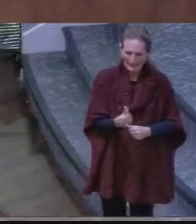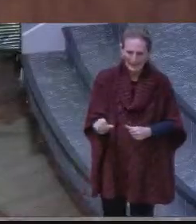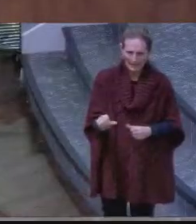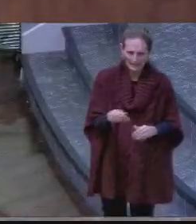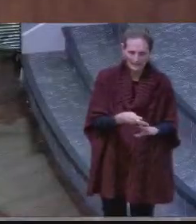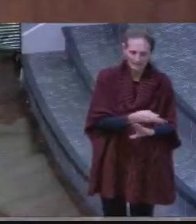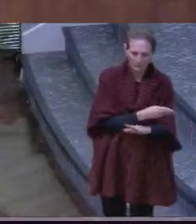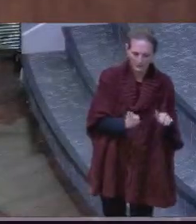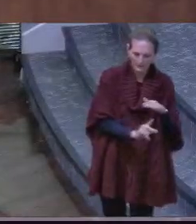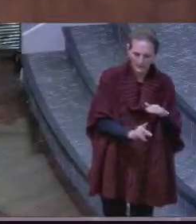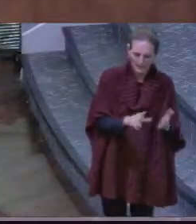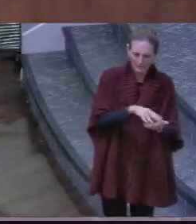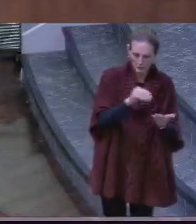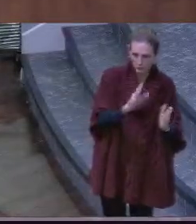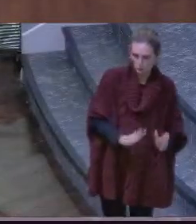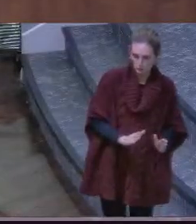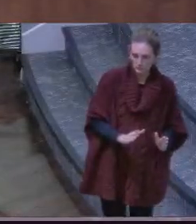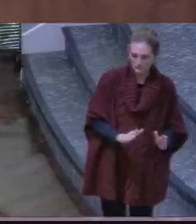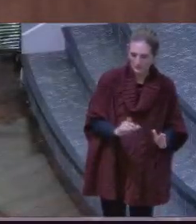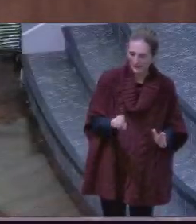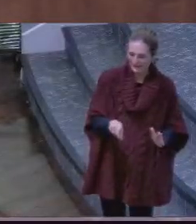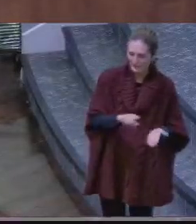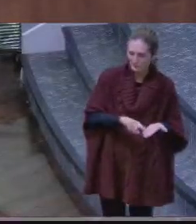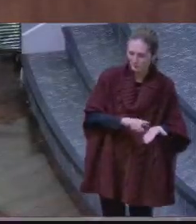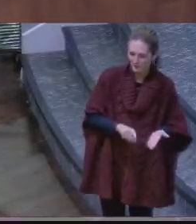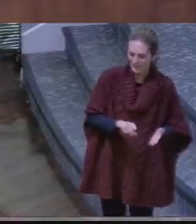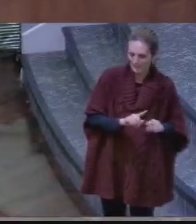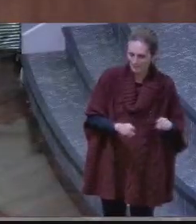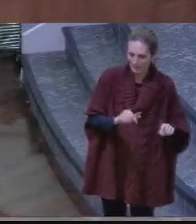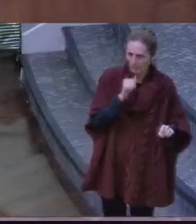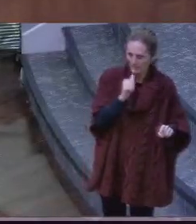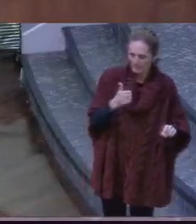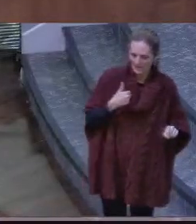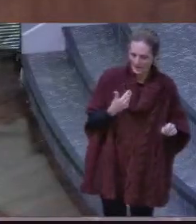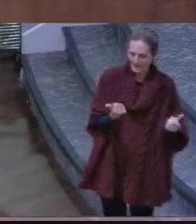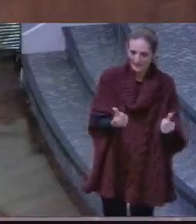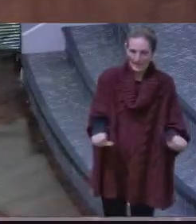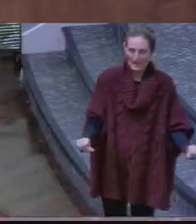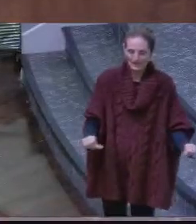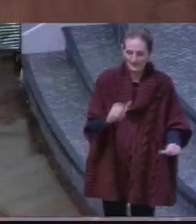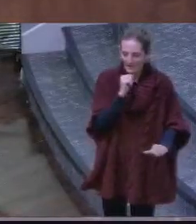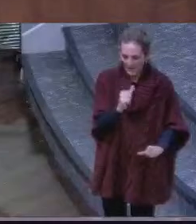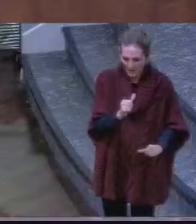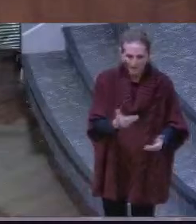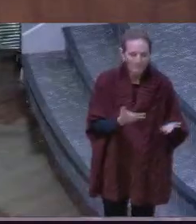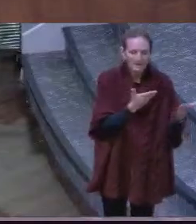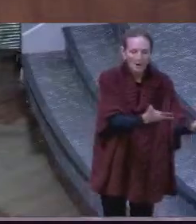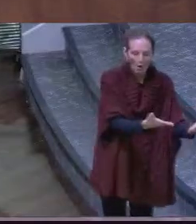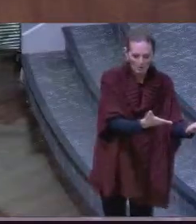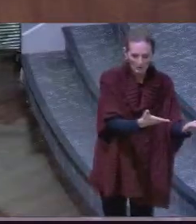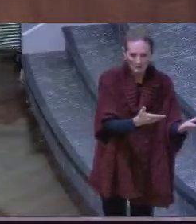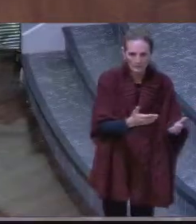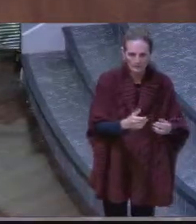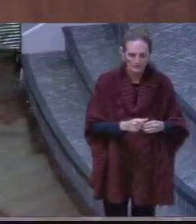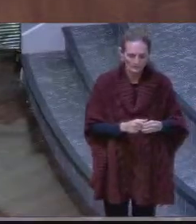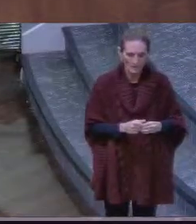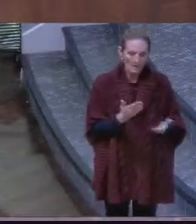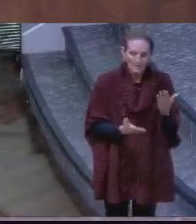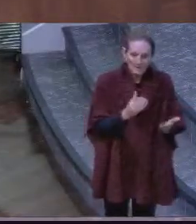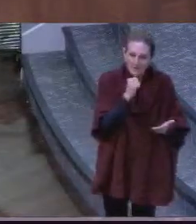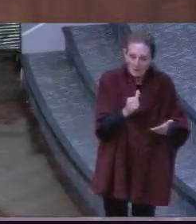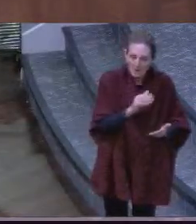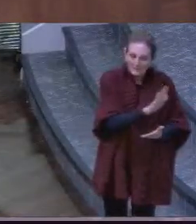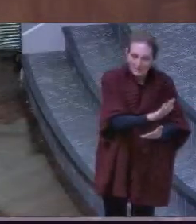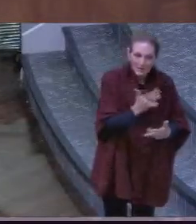student, and I'll have to check this, but that has not been offered a space. It may not have been at their